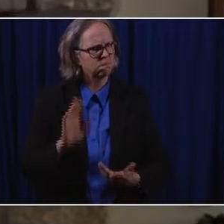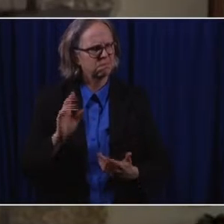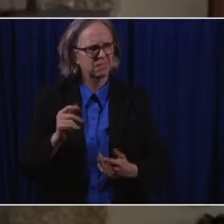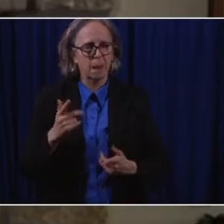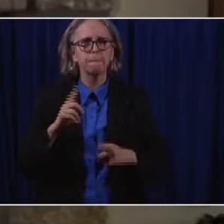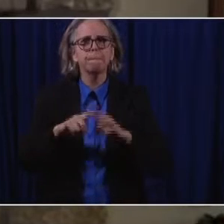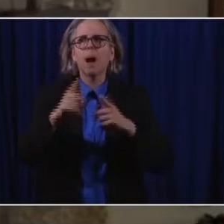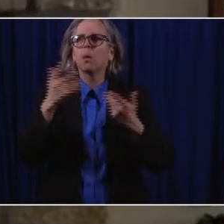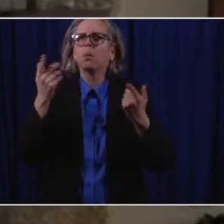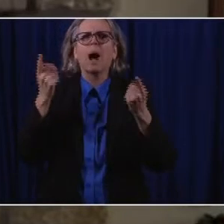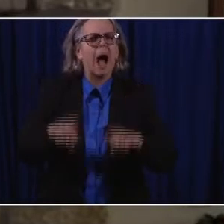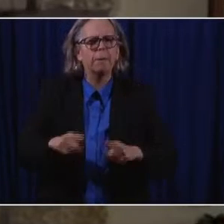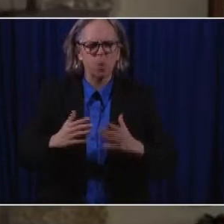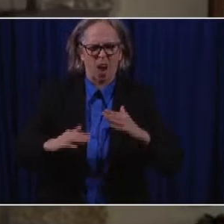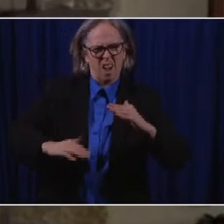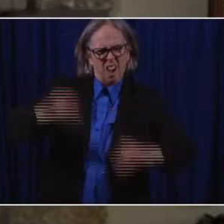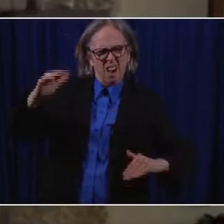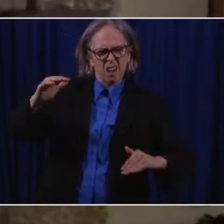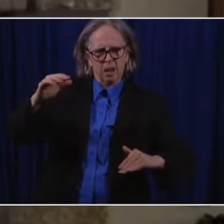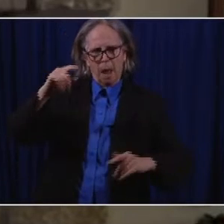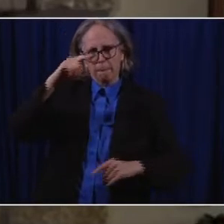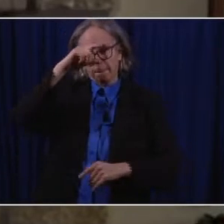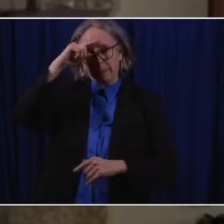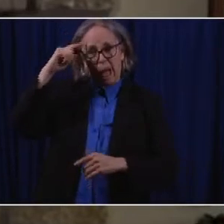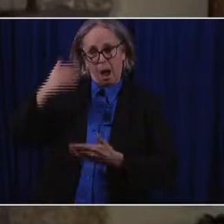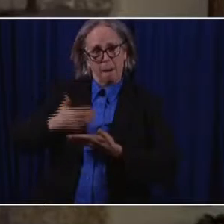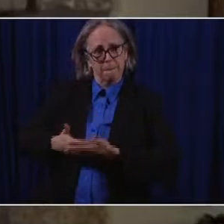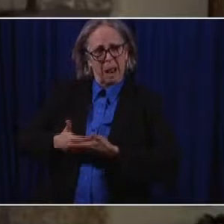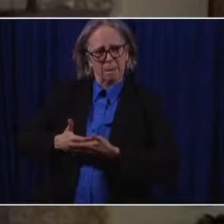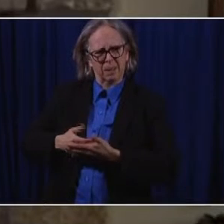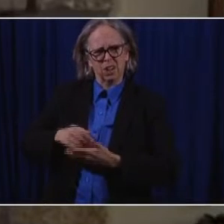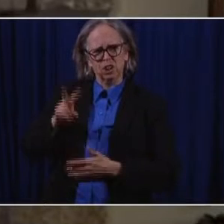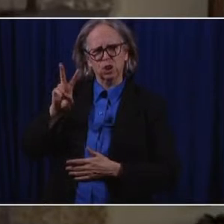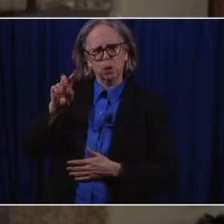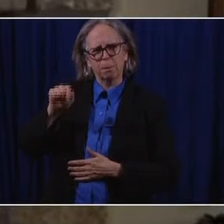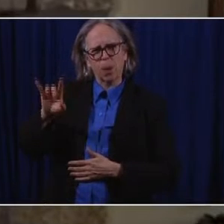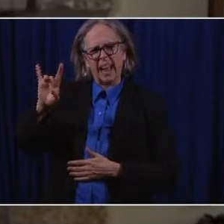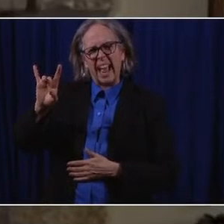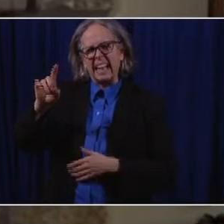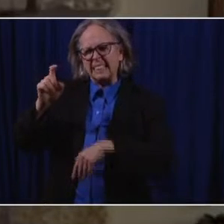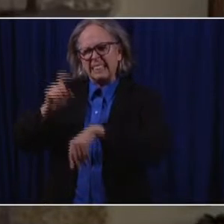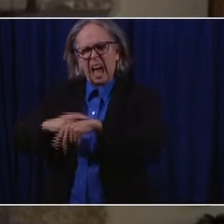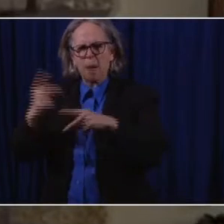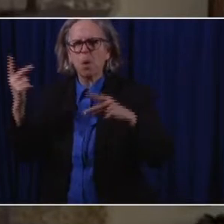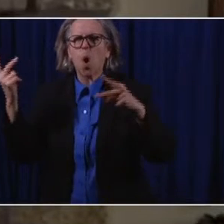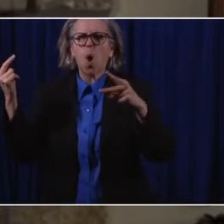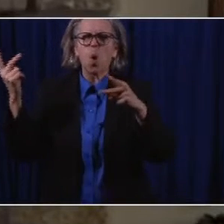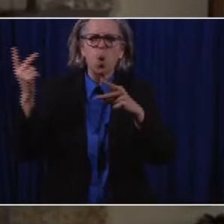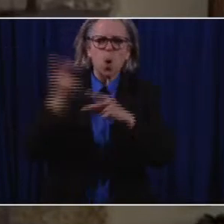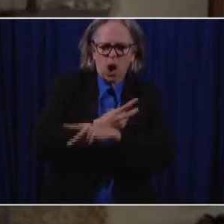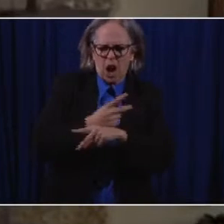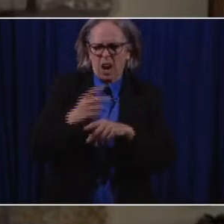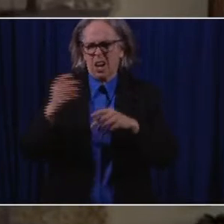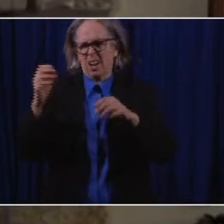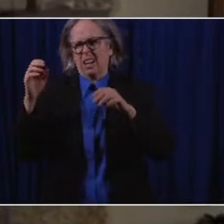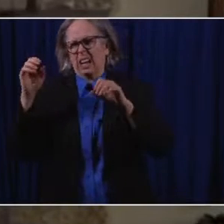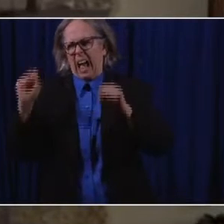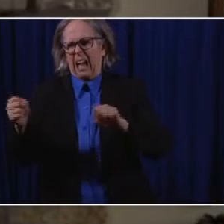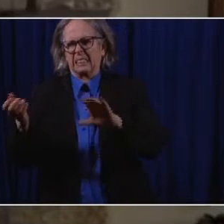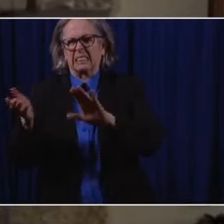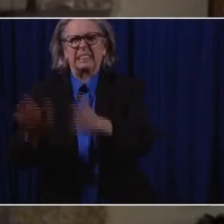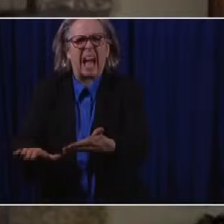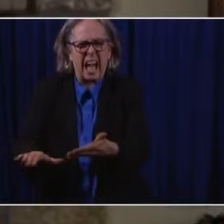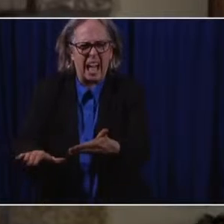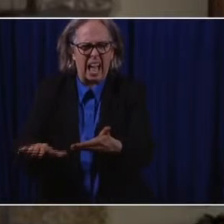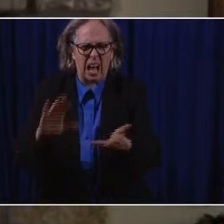being 2.8 times more likely to die than white infants. Let me repeat that. 2.8, almost 3